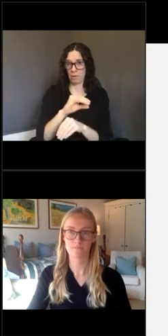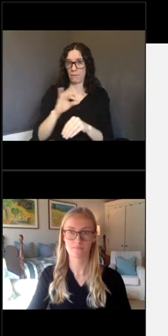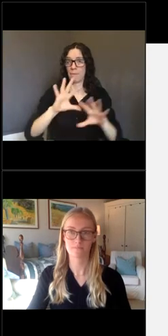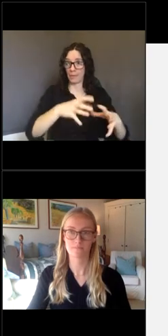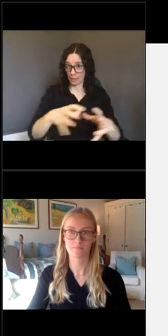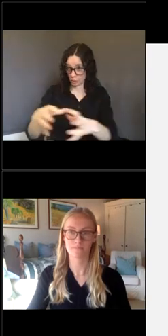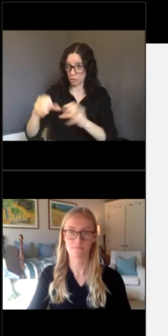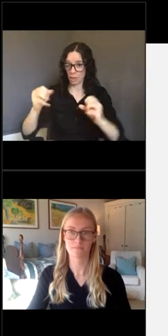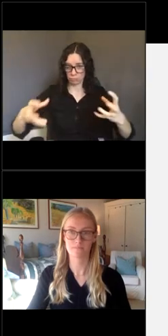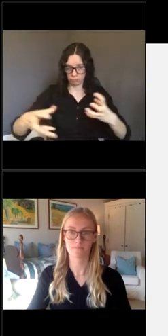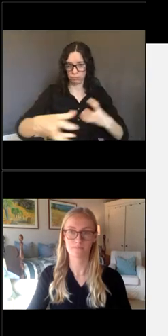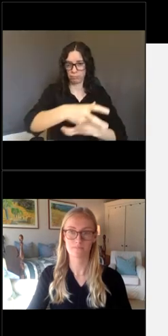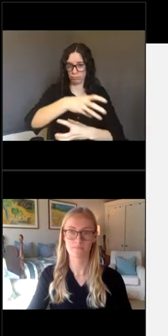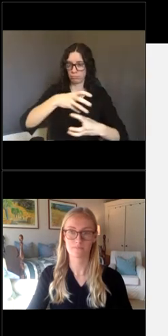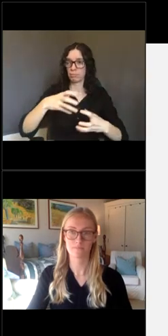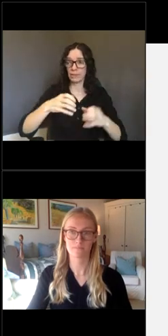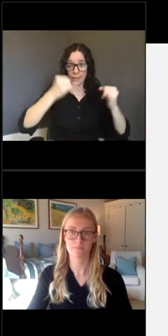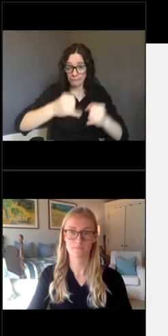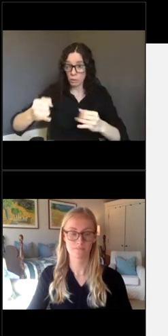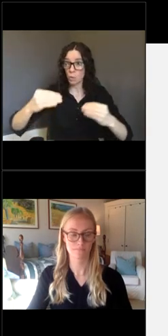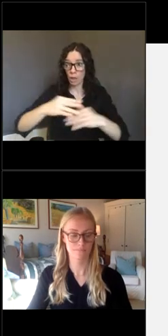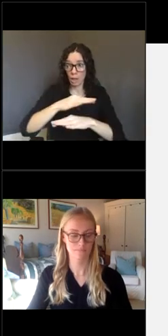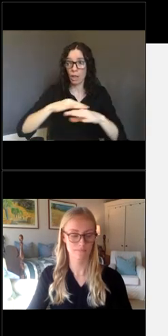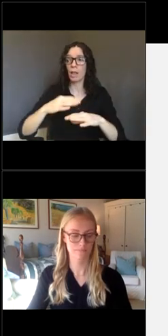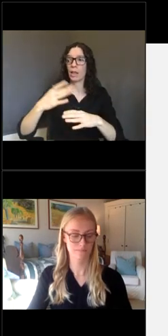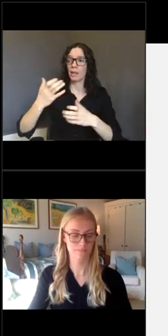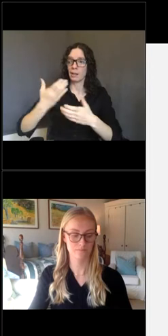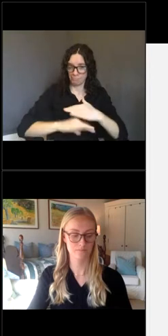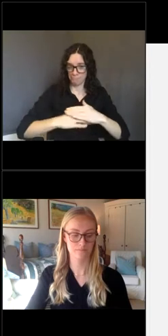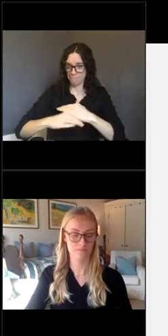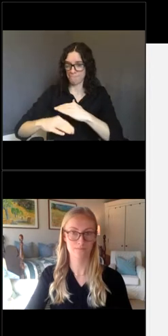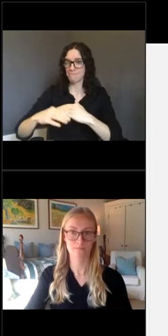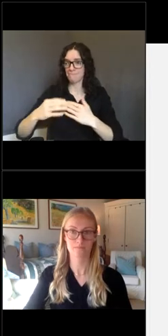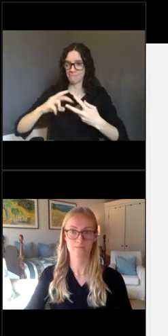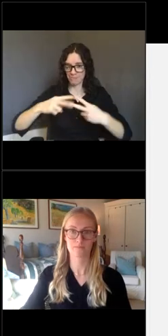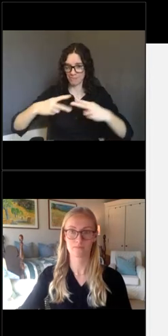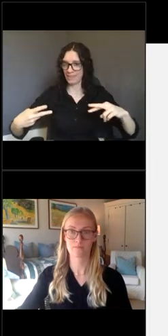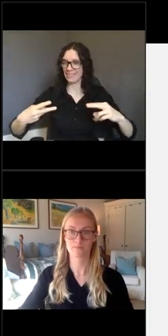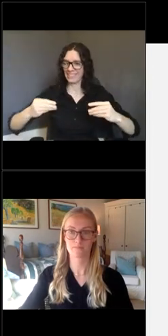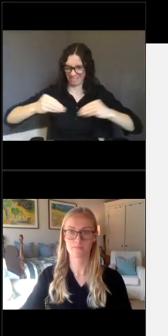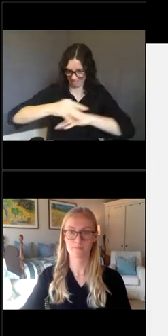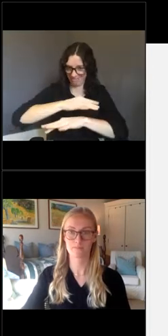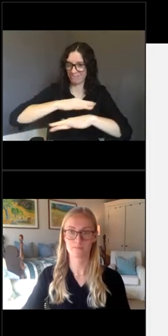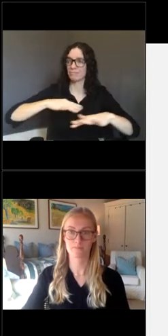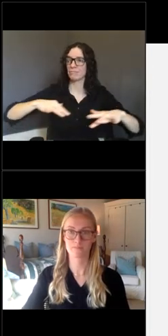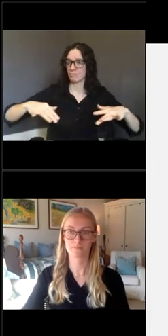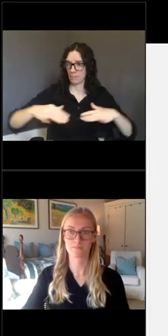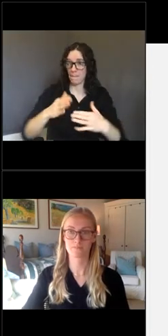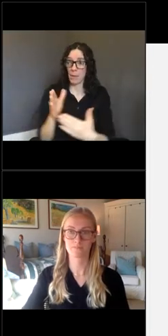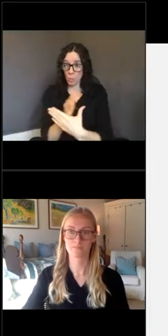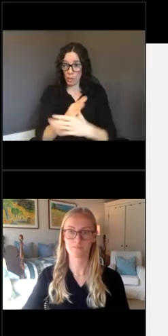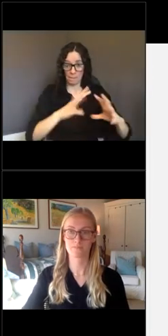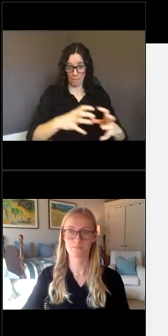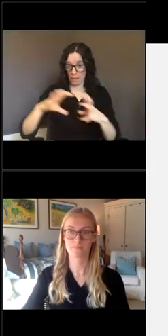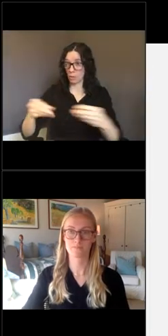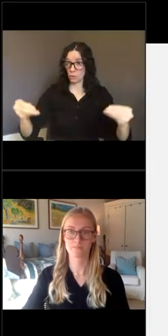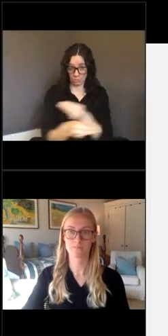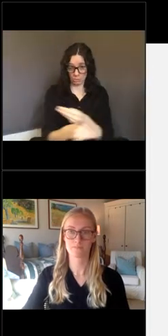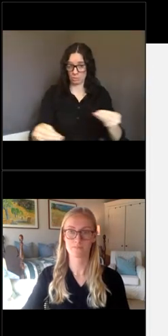and propagules between populations, communities, and ecosystems, as well as the